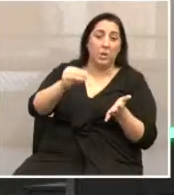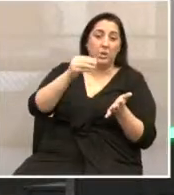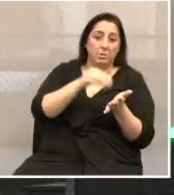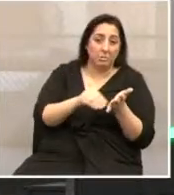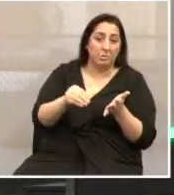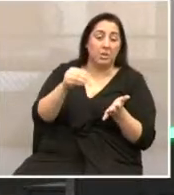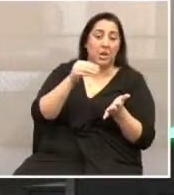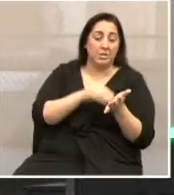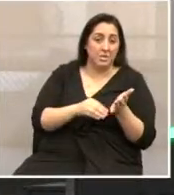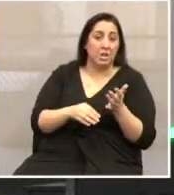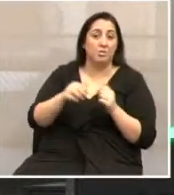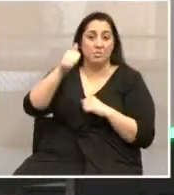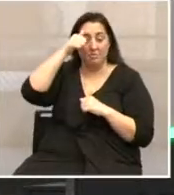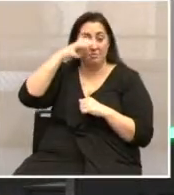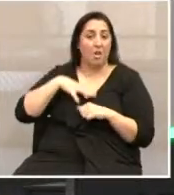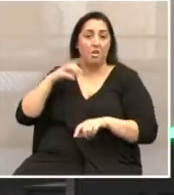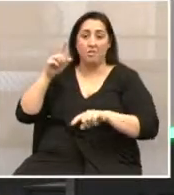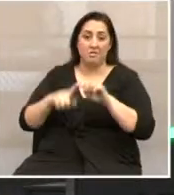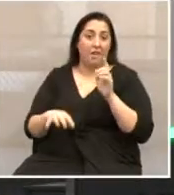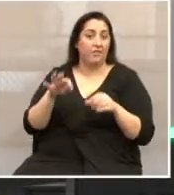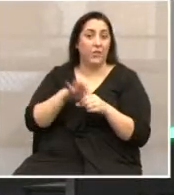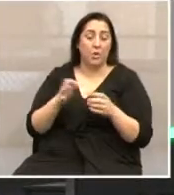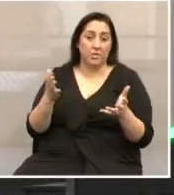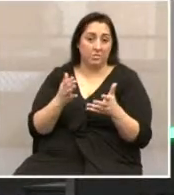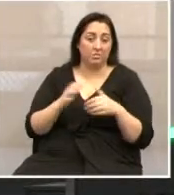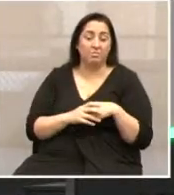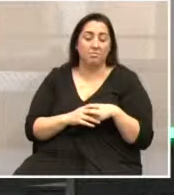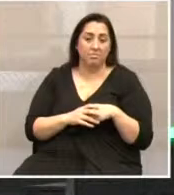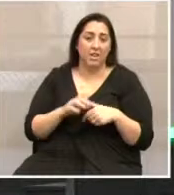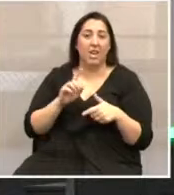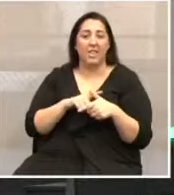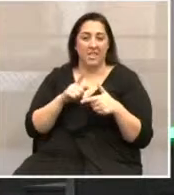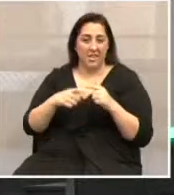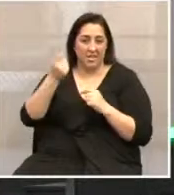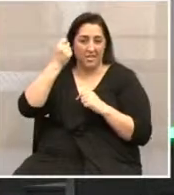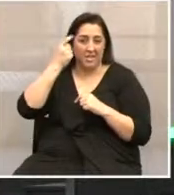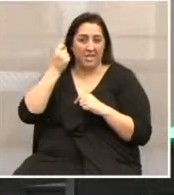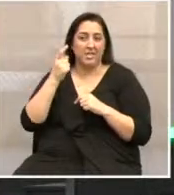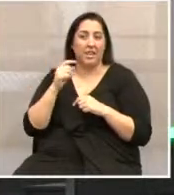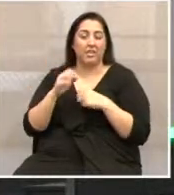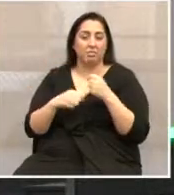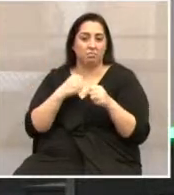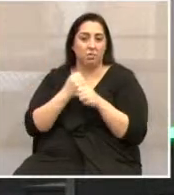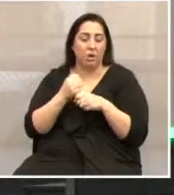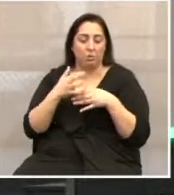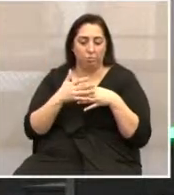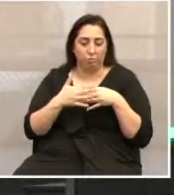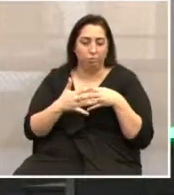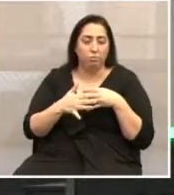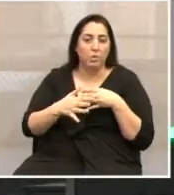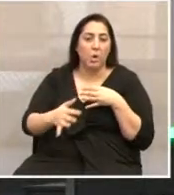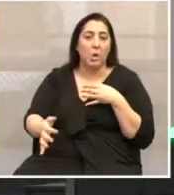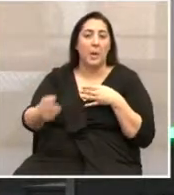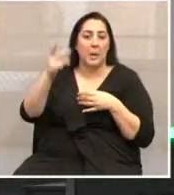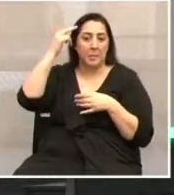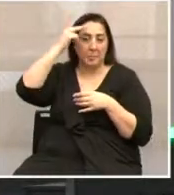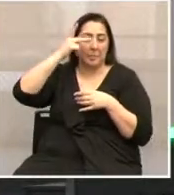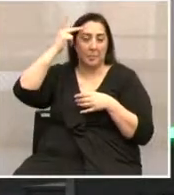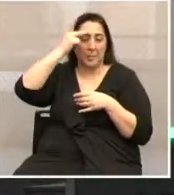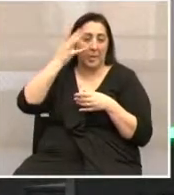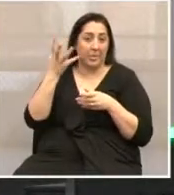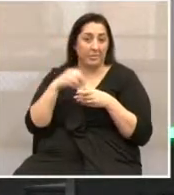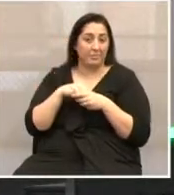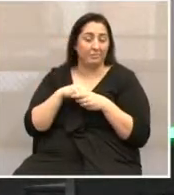But as the years went on, there was not much political participation from African Americans in Florida. The thrust was